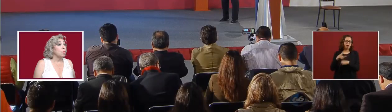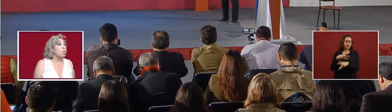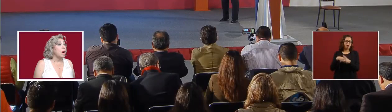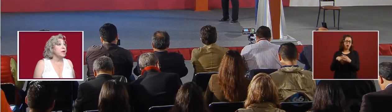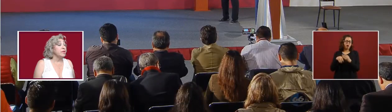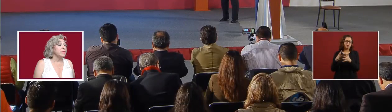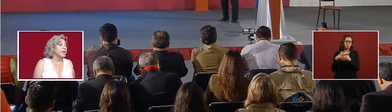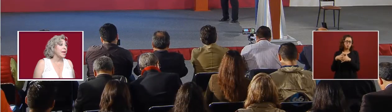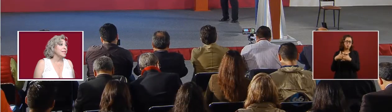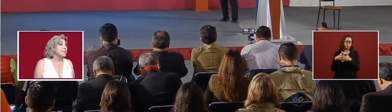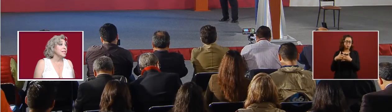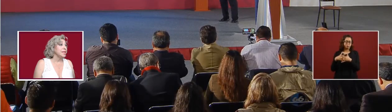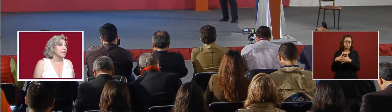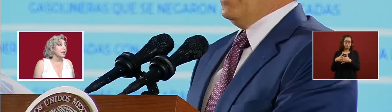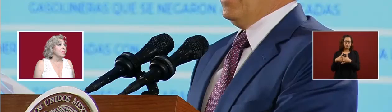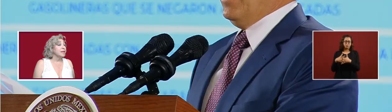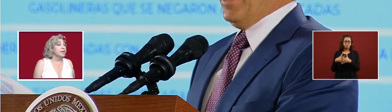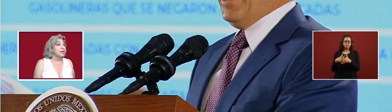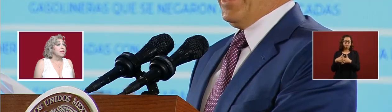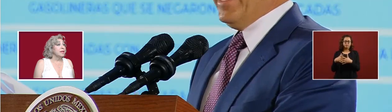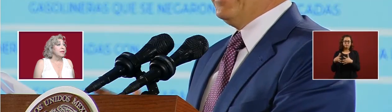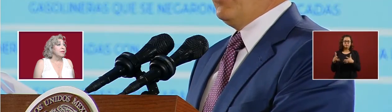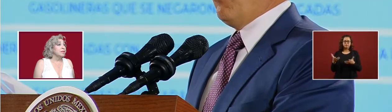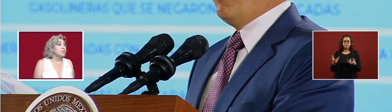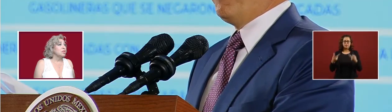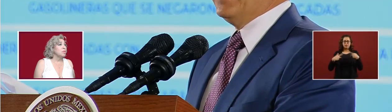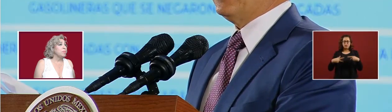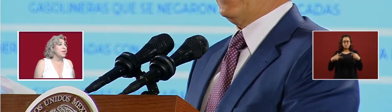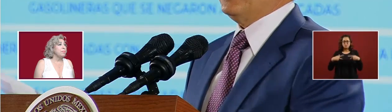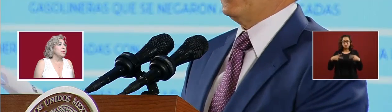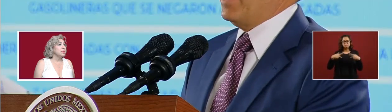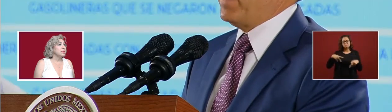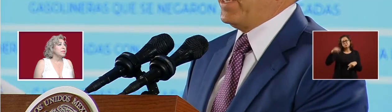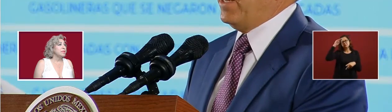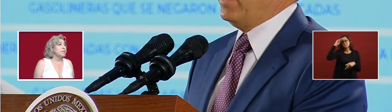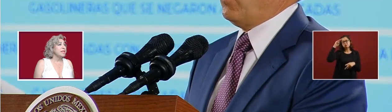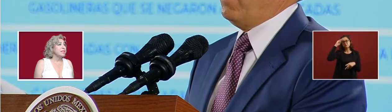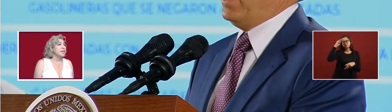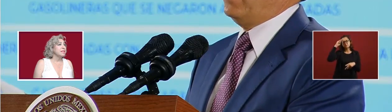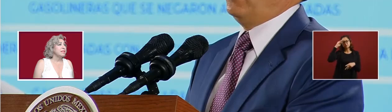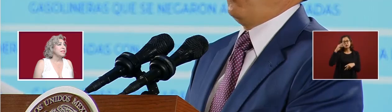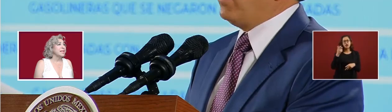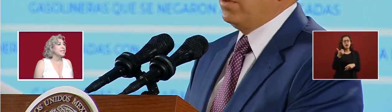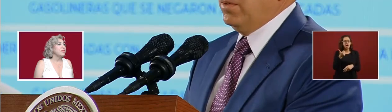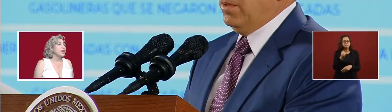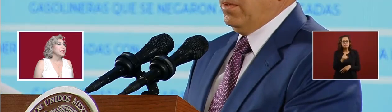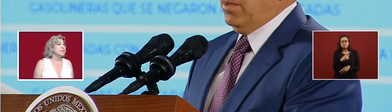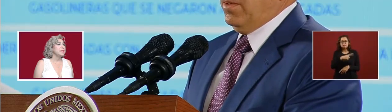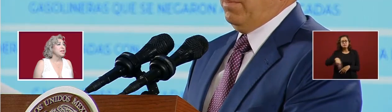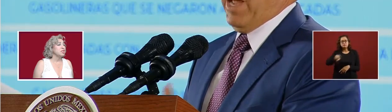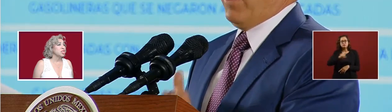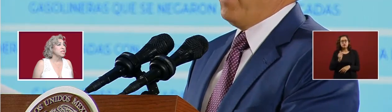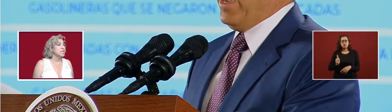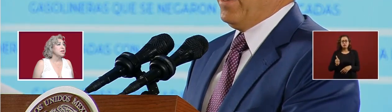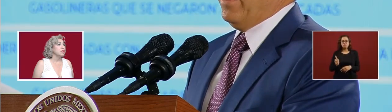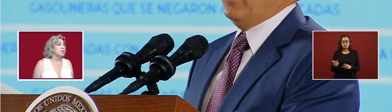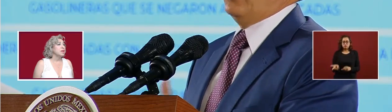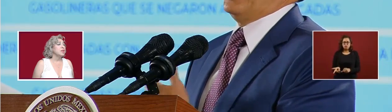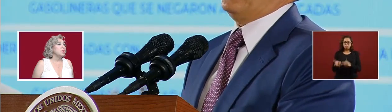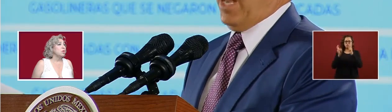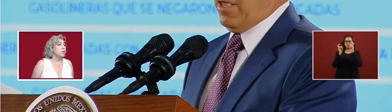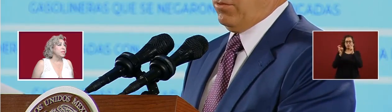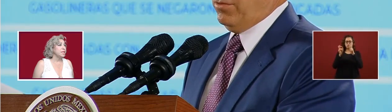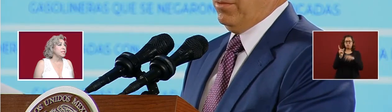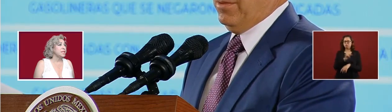water in the gasoline. So the people, they think that that's how they can, they usually steal.